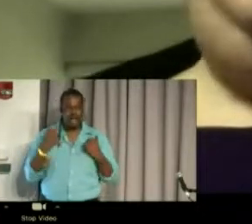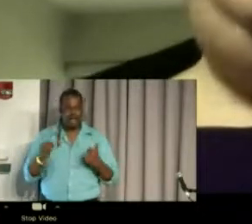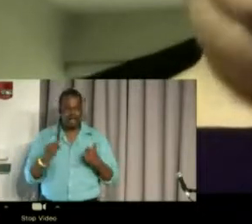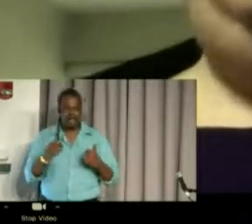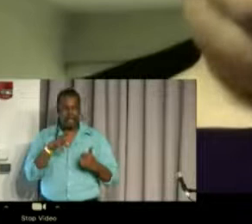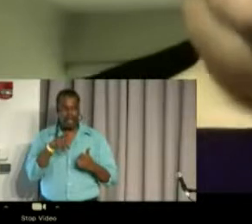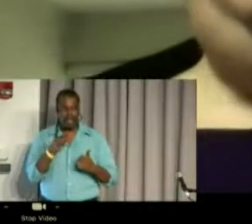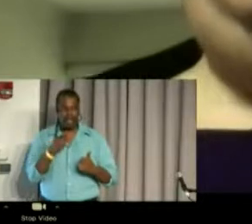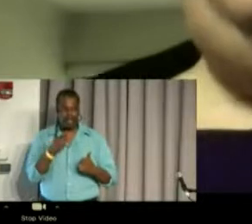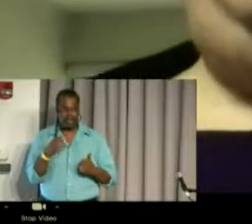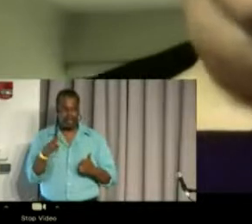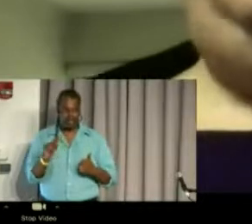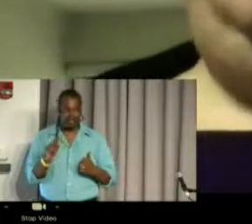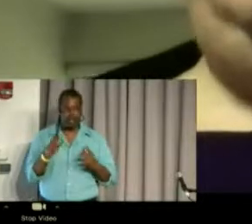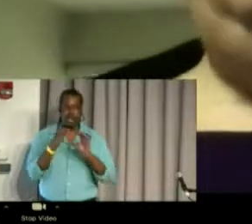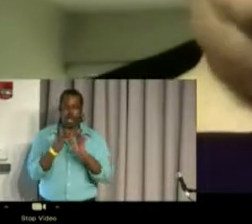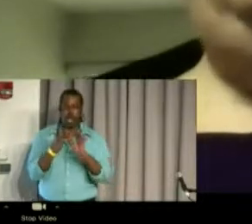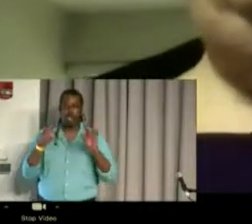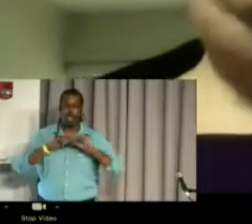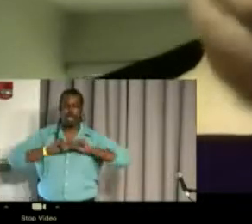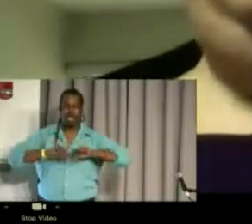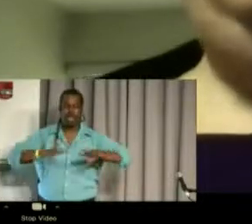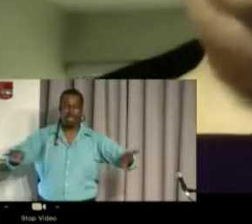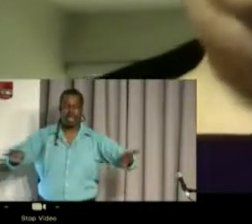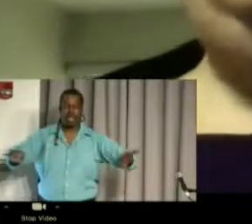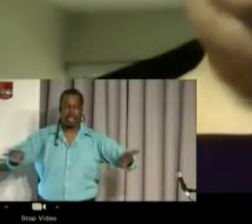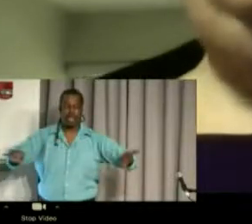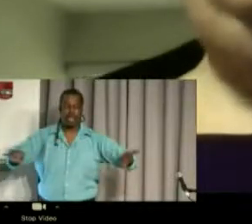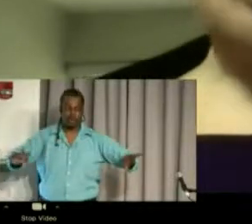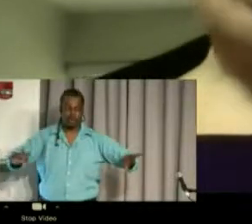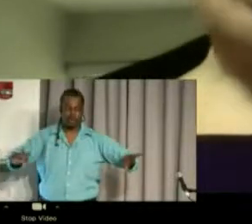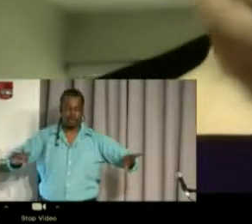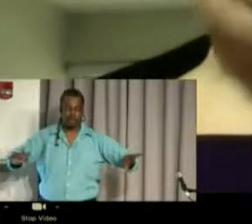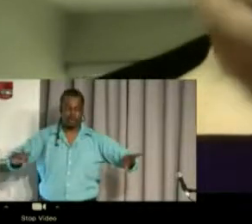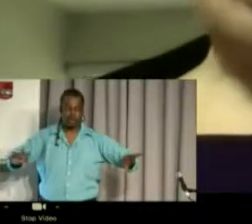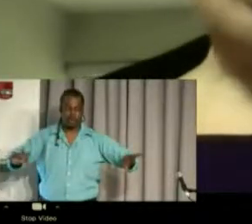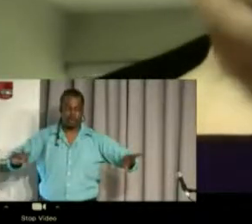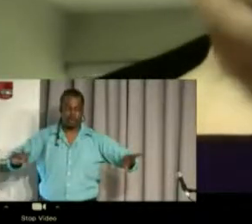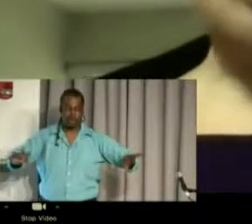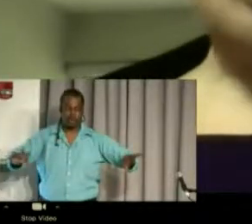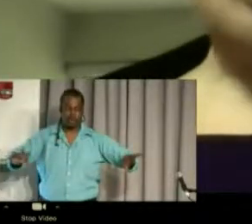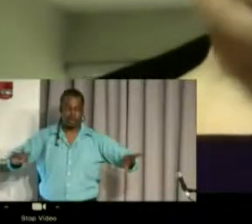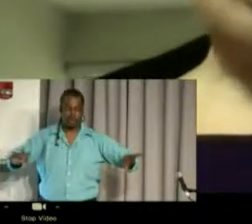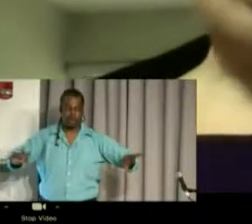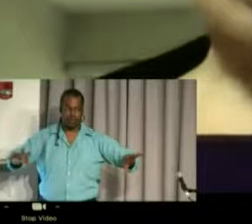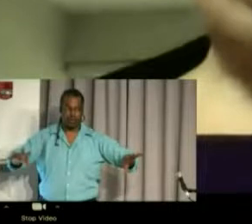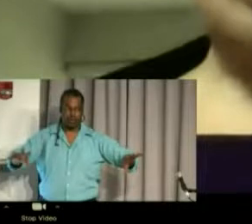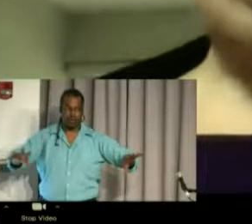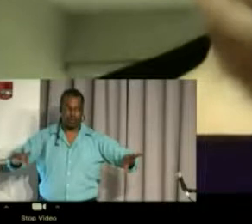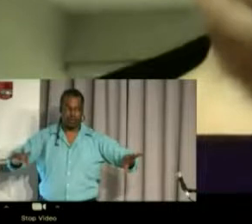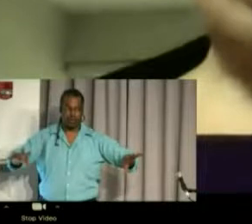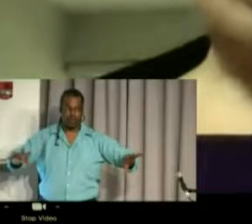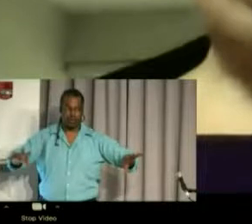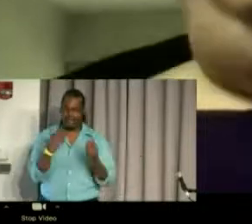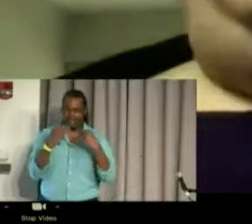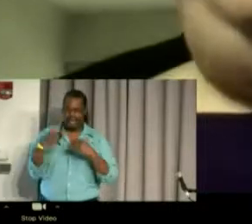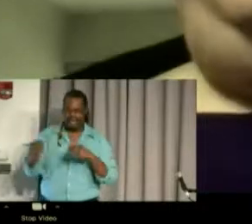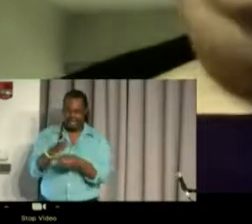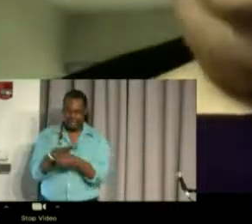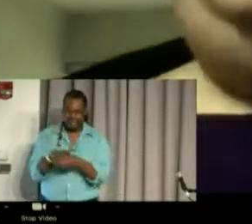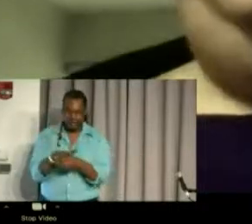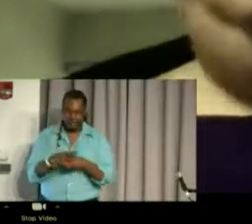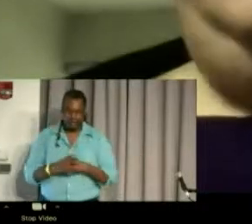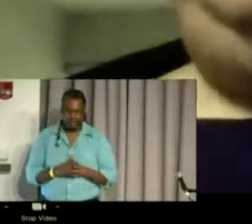by capitalism's drive for profit, causing spillover into life and humans. At the center of